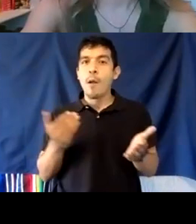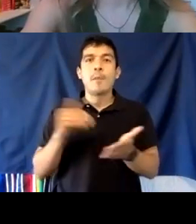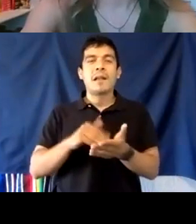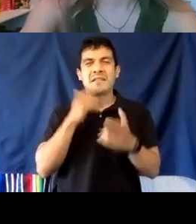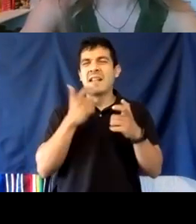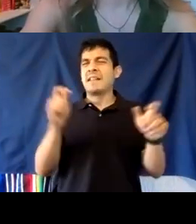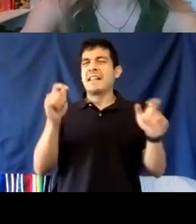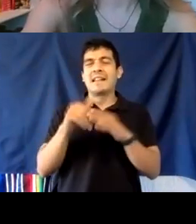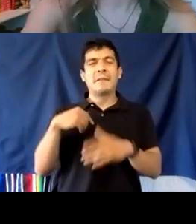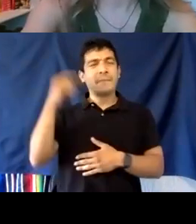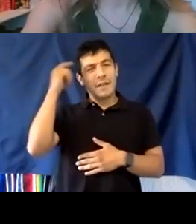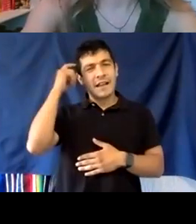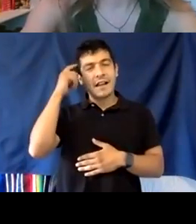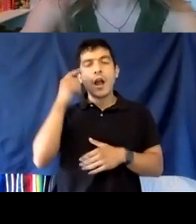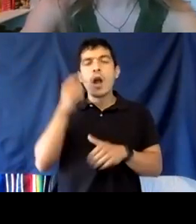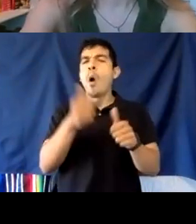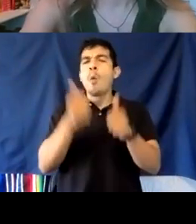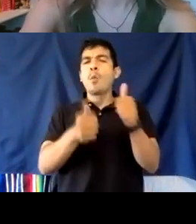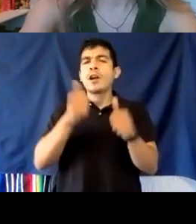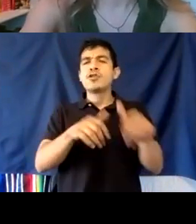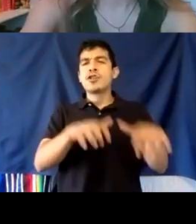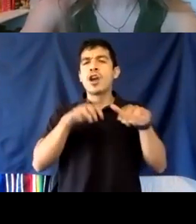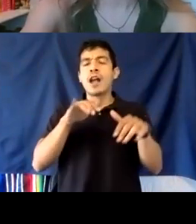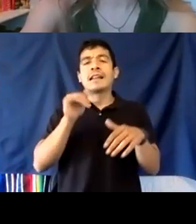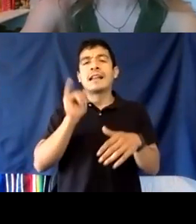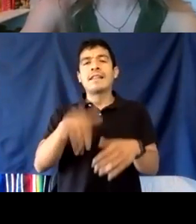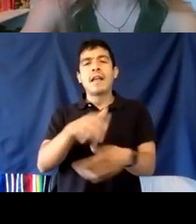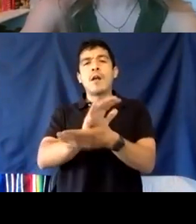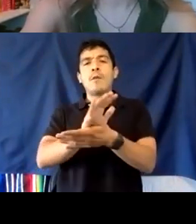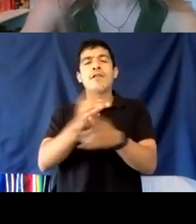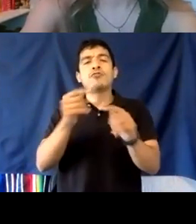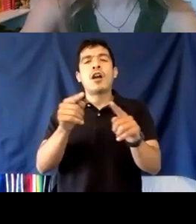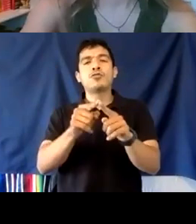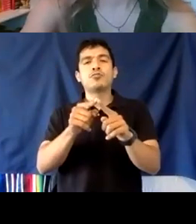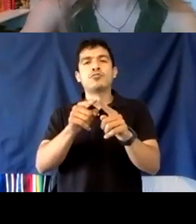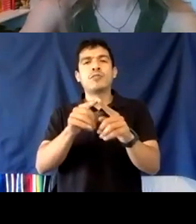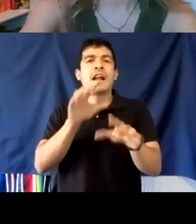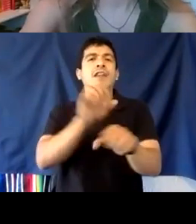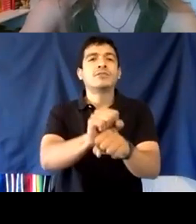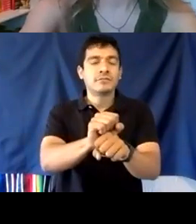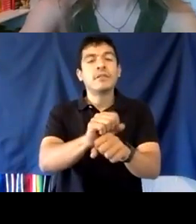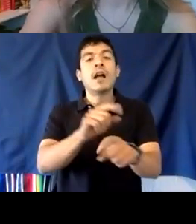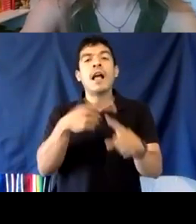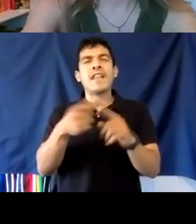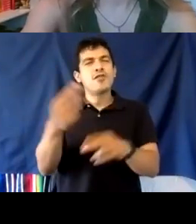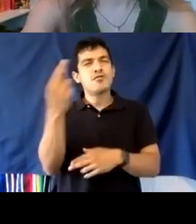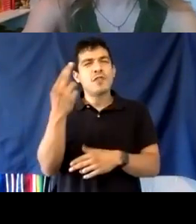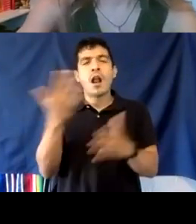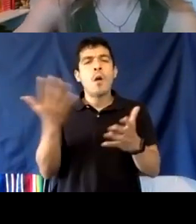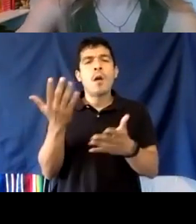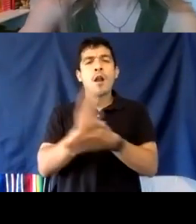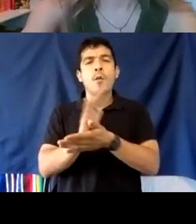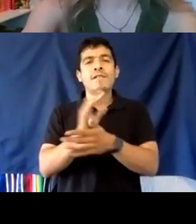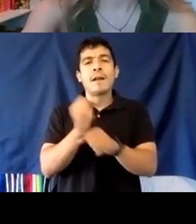is which audience is the film trying to engage? And when you start to realize what films have been made primarily